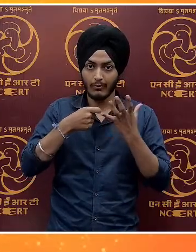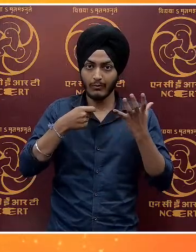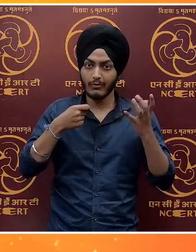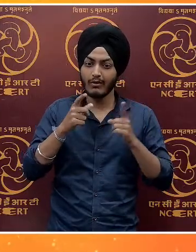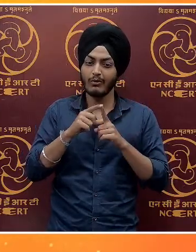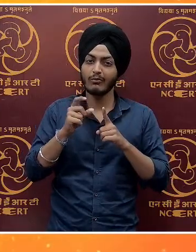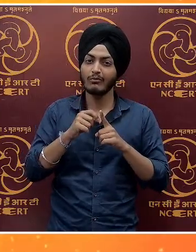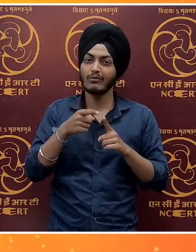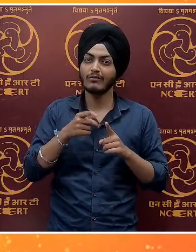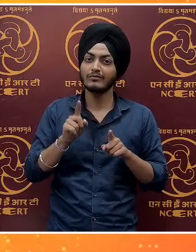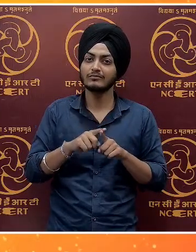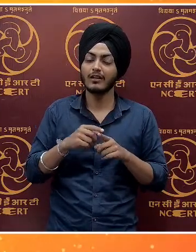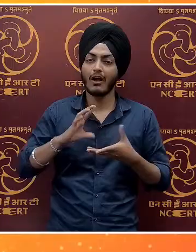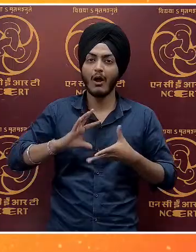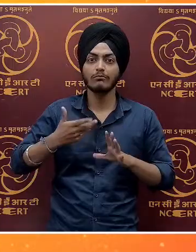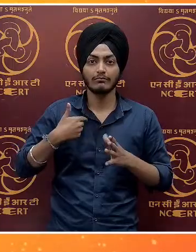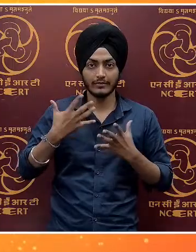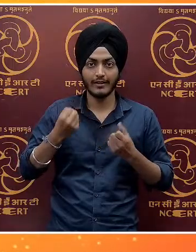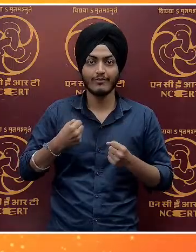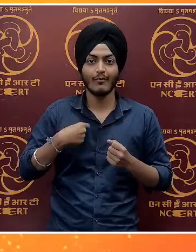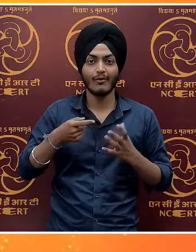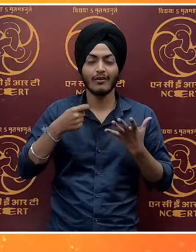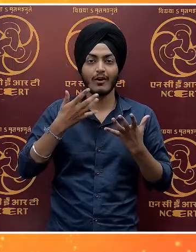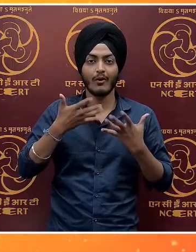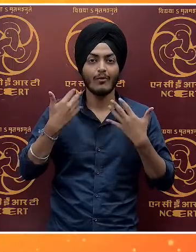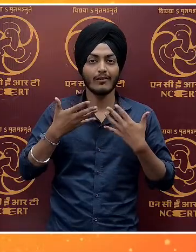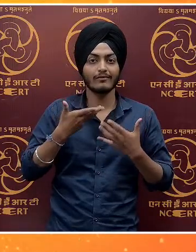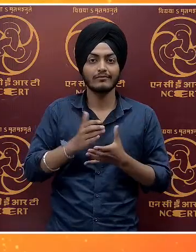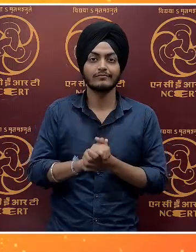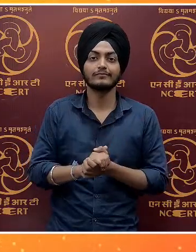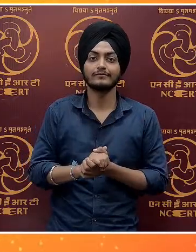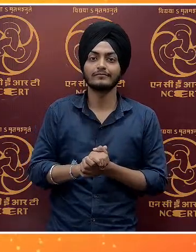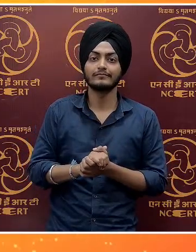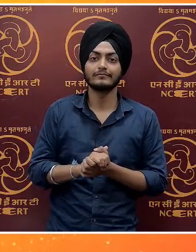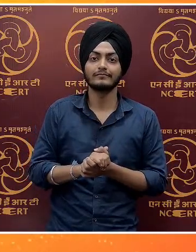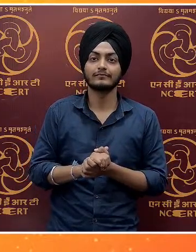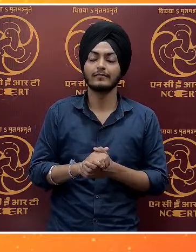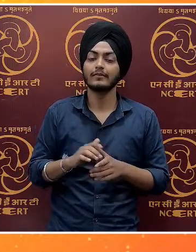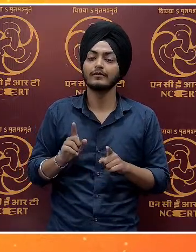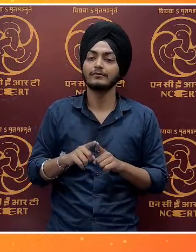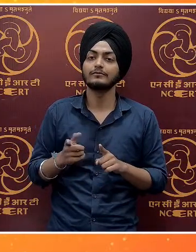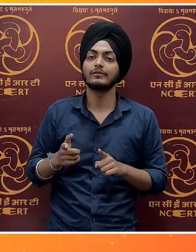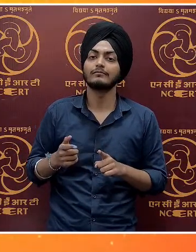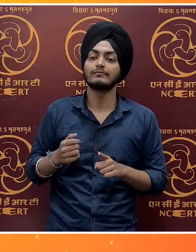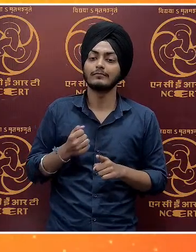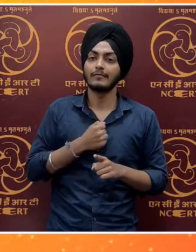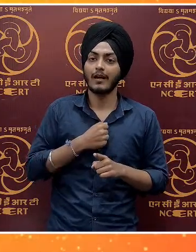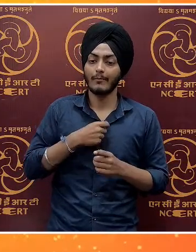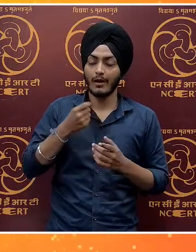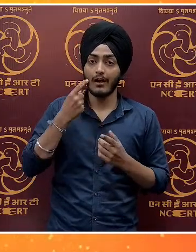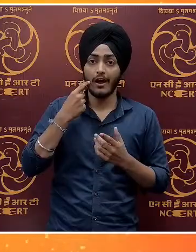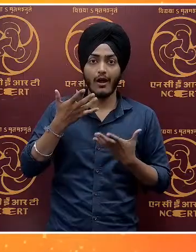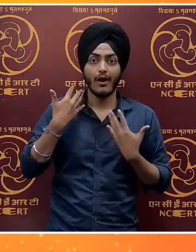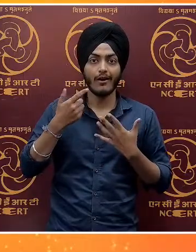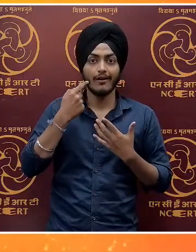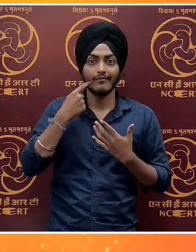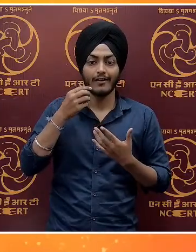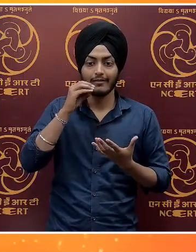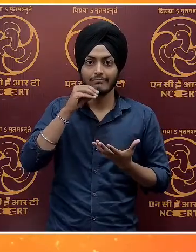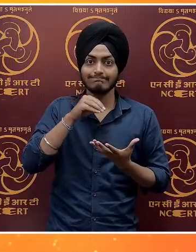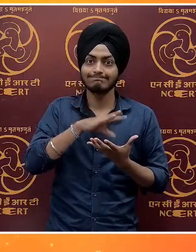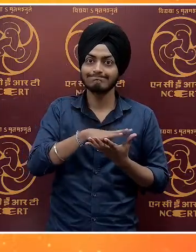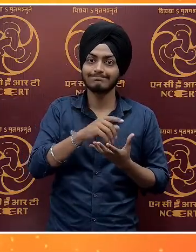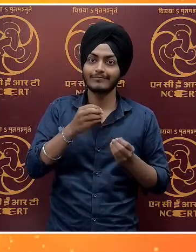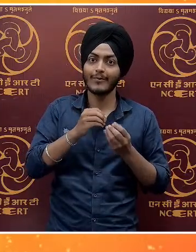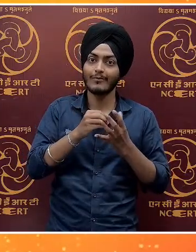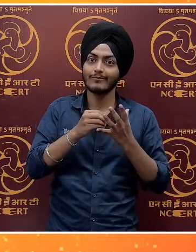yes, for that also we need air. We actually, bring the balloon to our mouth and we fill in it the